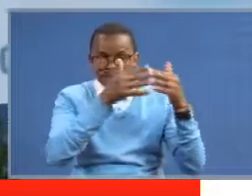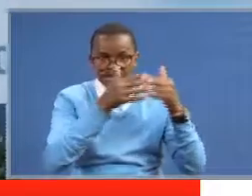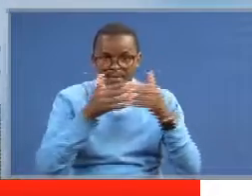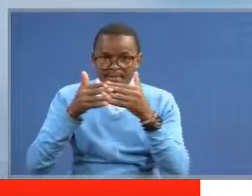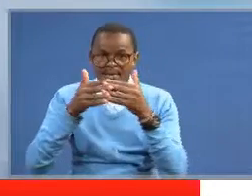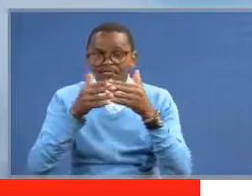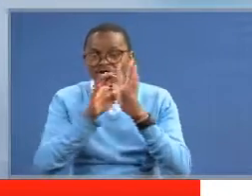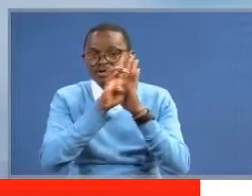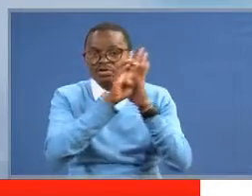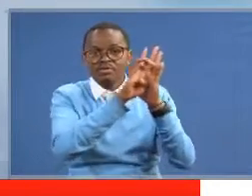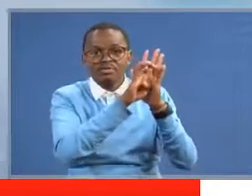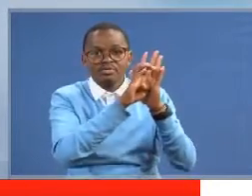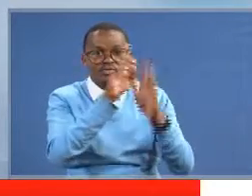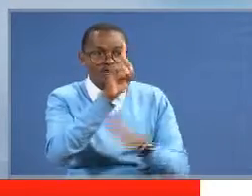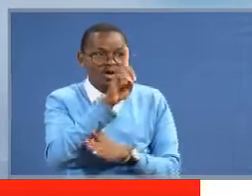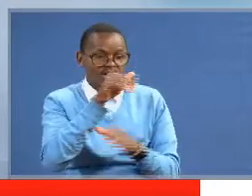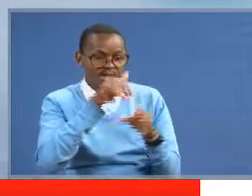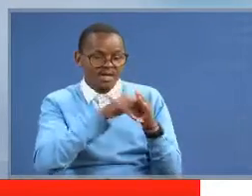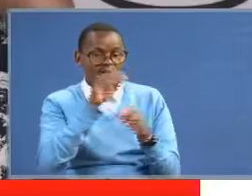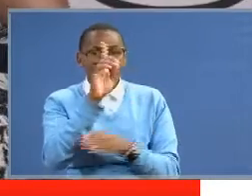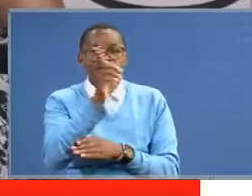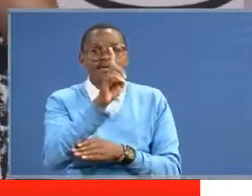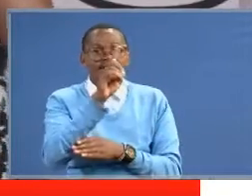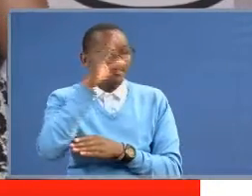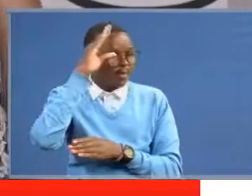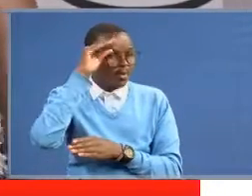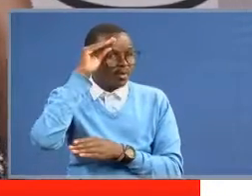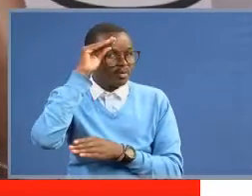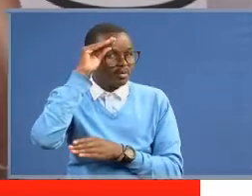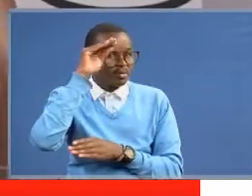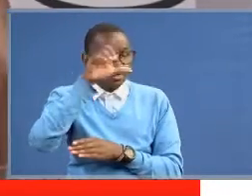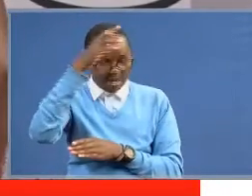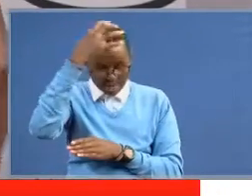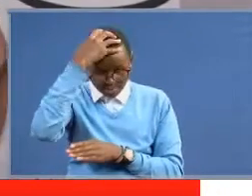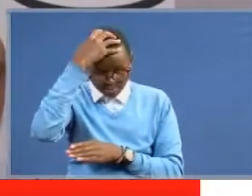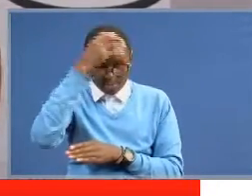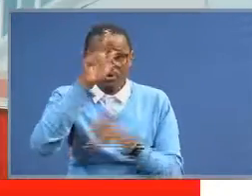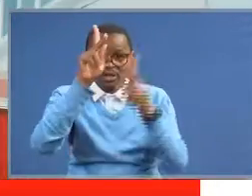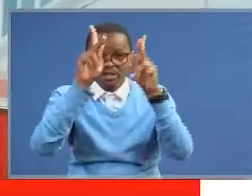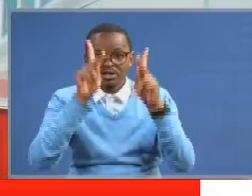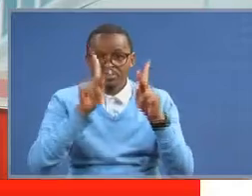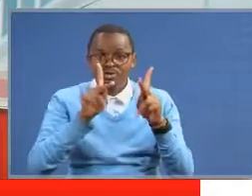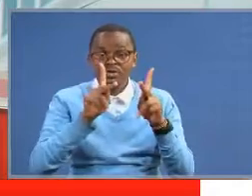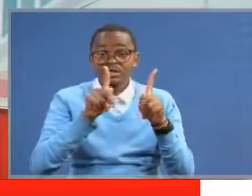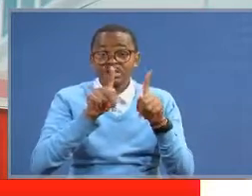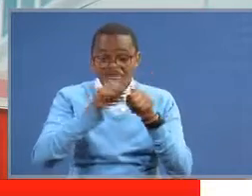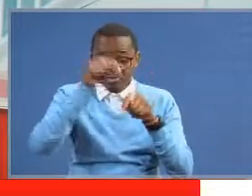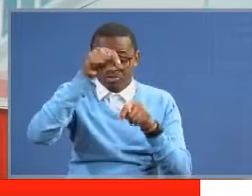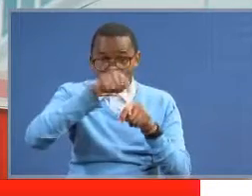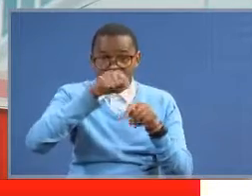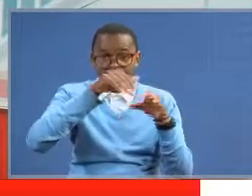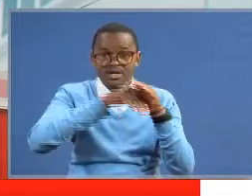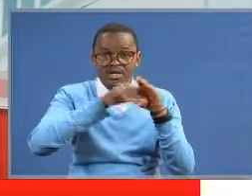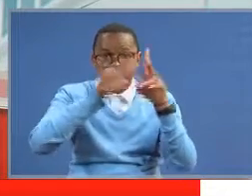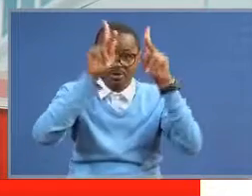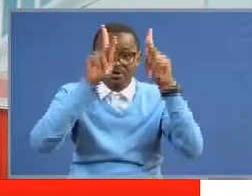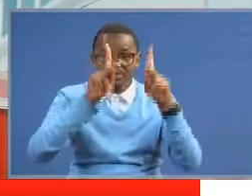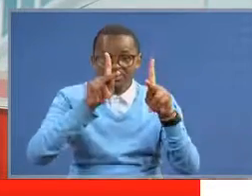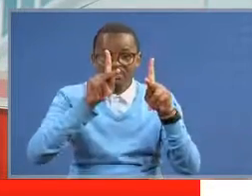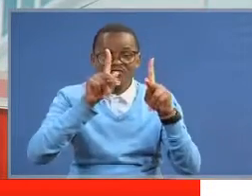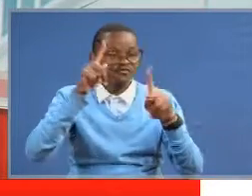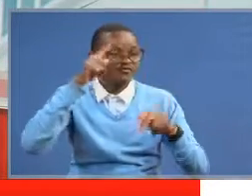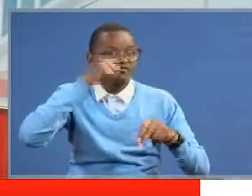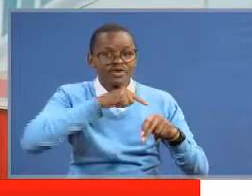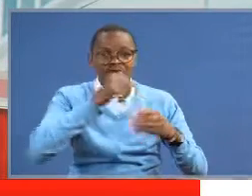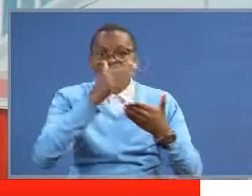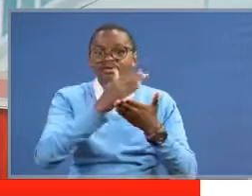country. Like for example, we did one in Nairobi, Mombasa, Lamu, Kisumu, and actually today I was there in Kisumu